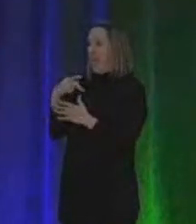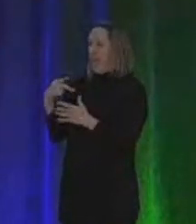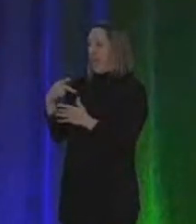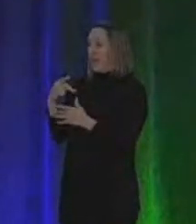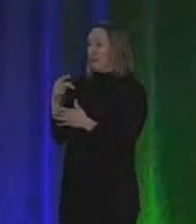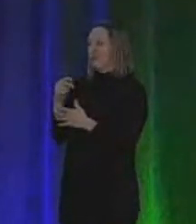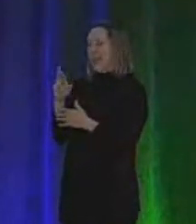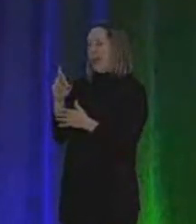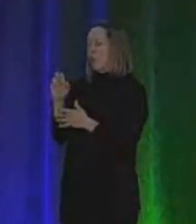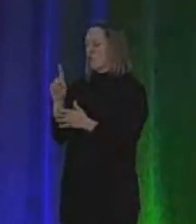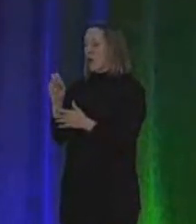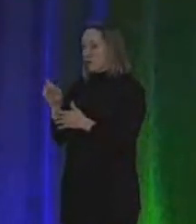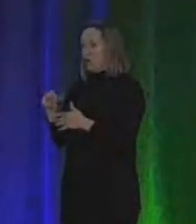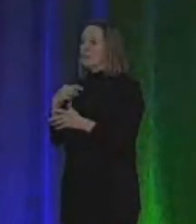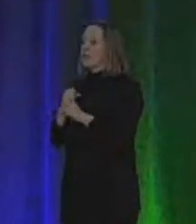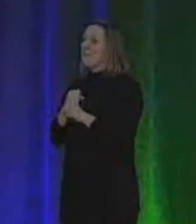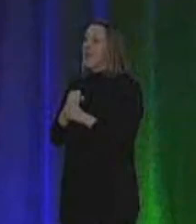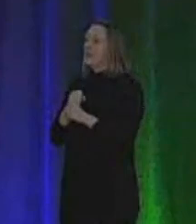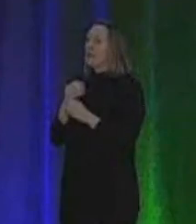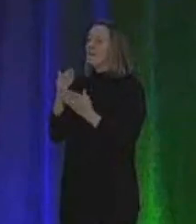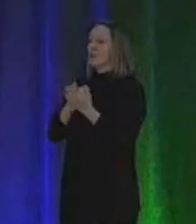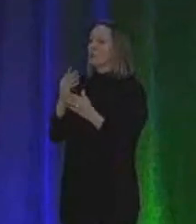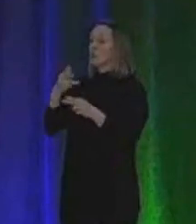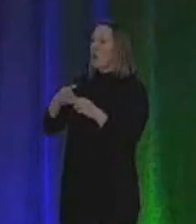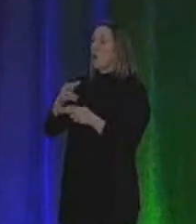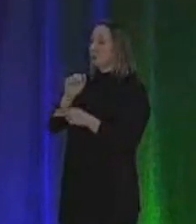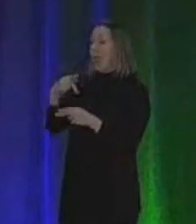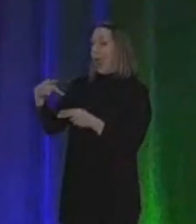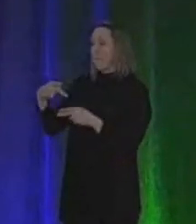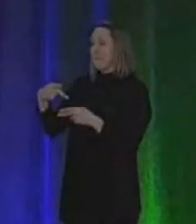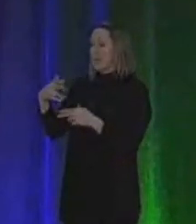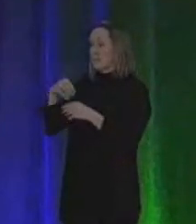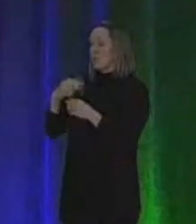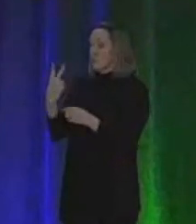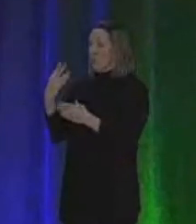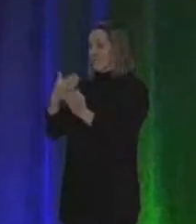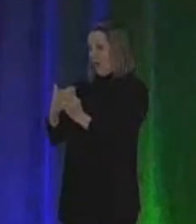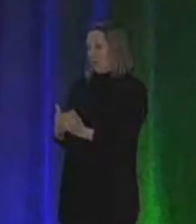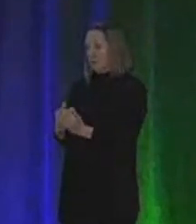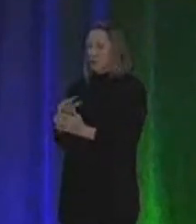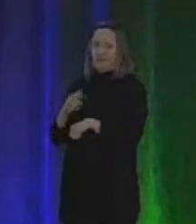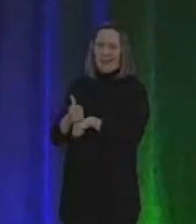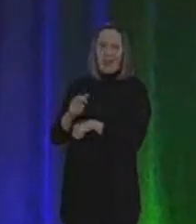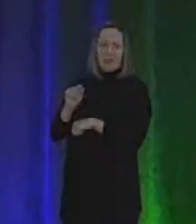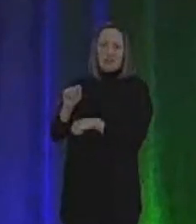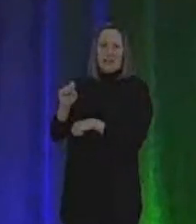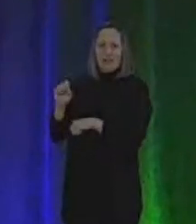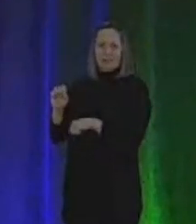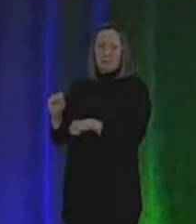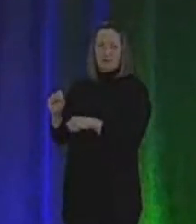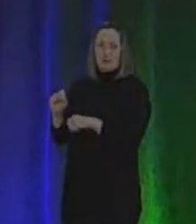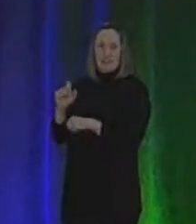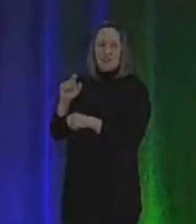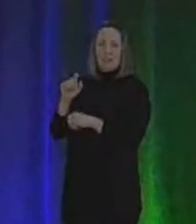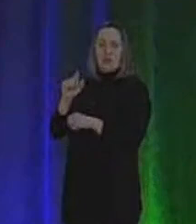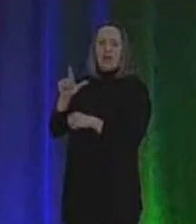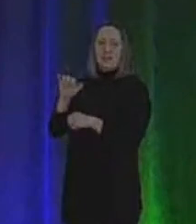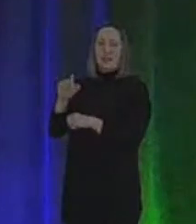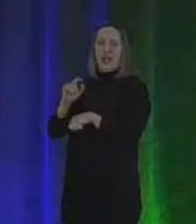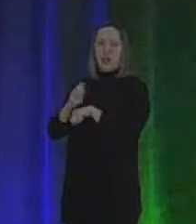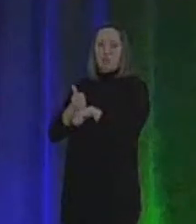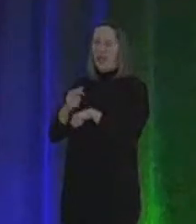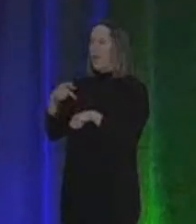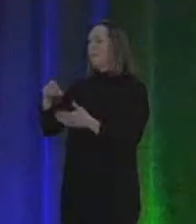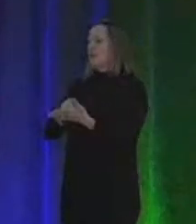need is to create a folder called app and to drop 2 files in there. We have a layout.tsx and a page.tsx. So for our layout.tsx,